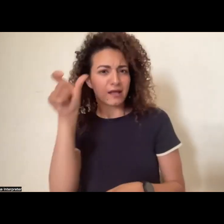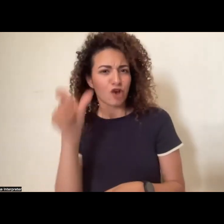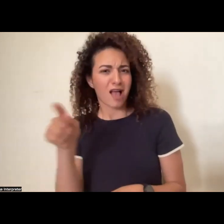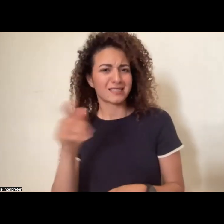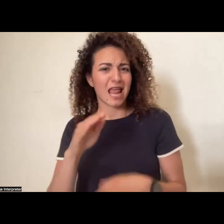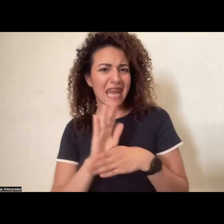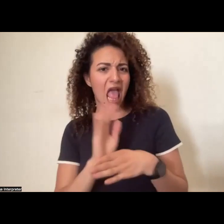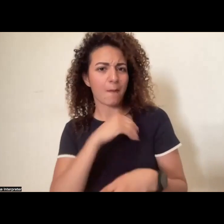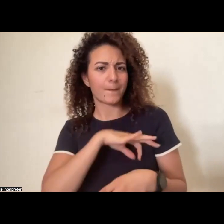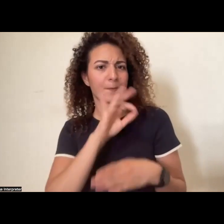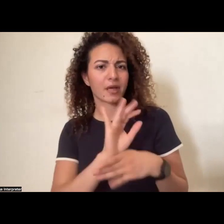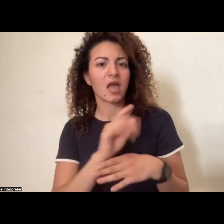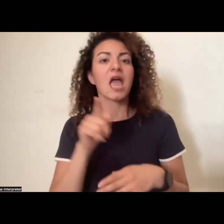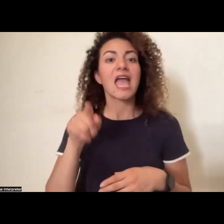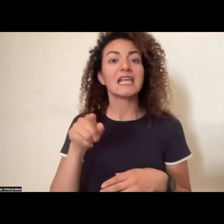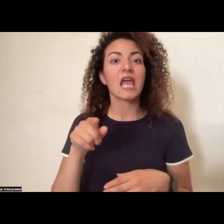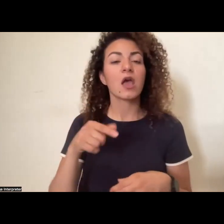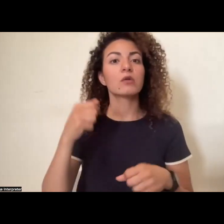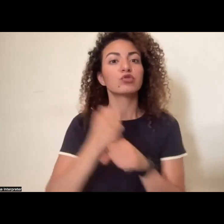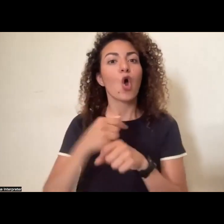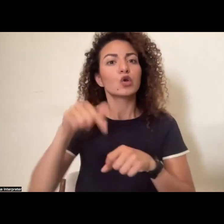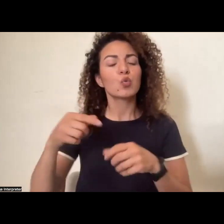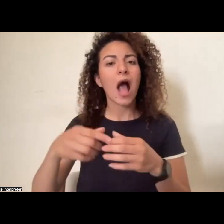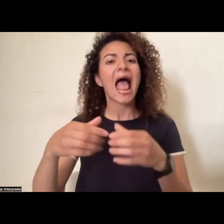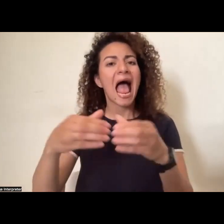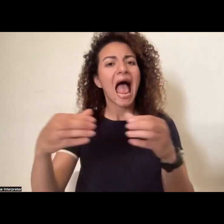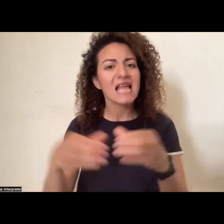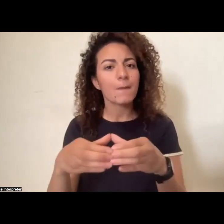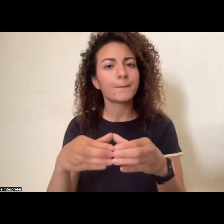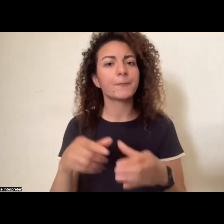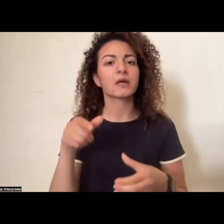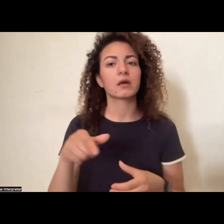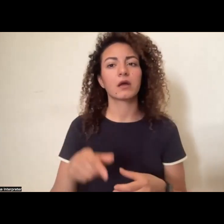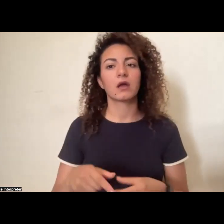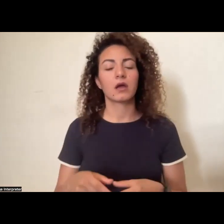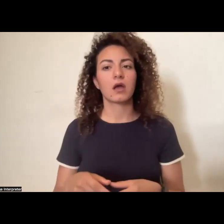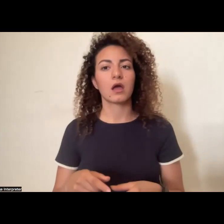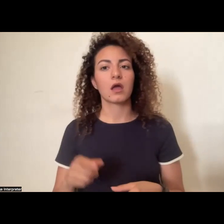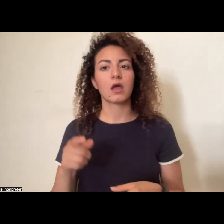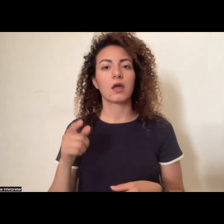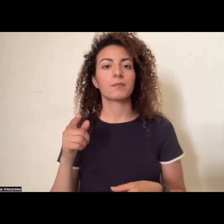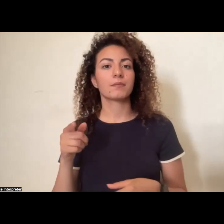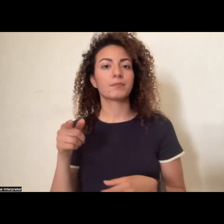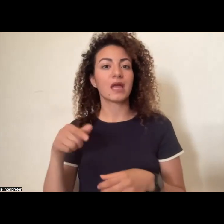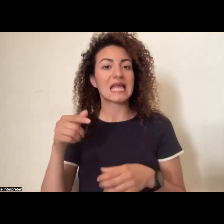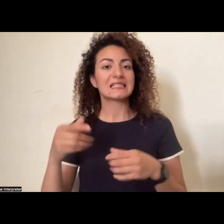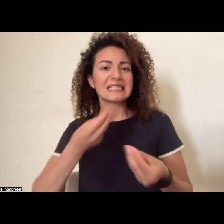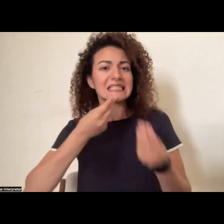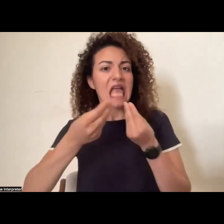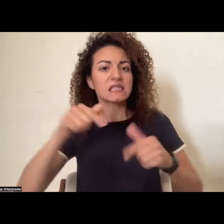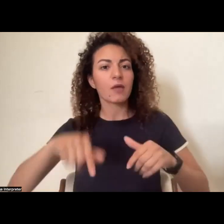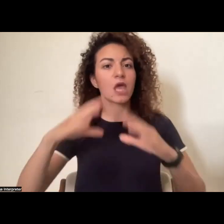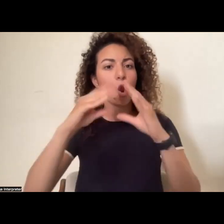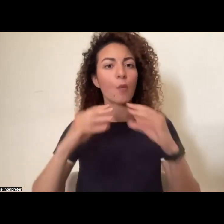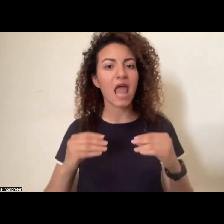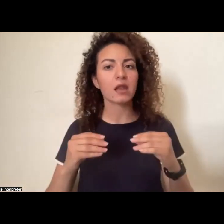blocks and the country is saying that. I mean, what are you doing as a member of parliament if you are saying that? And I